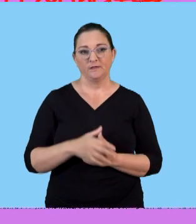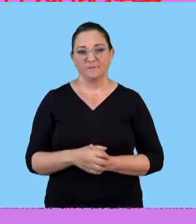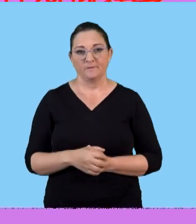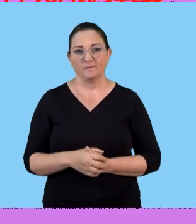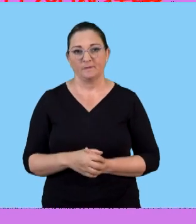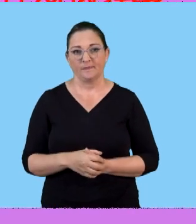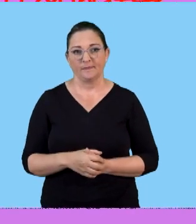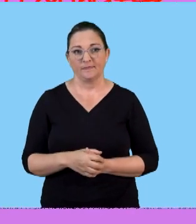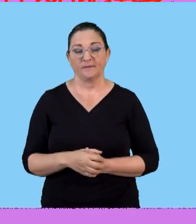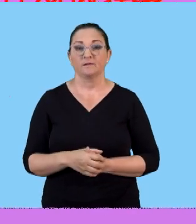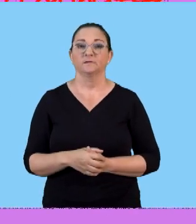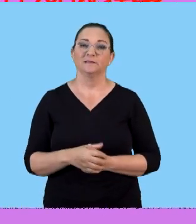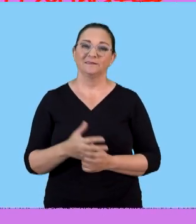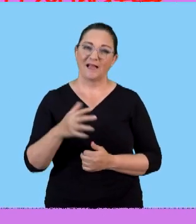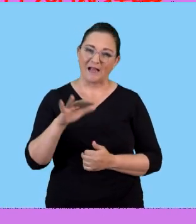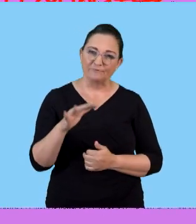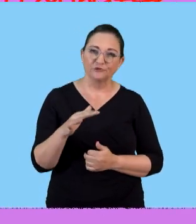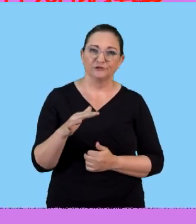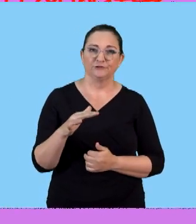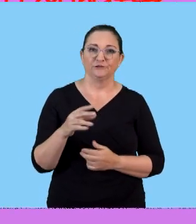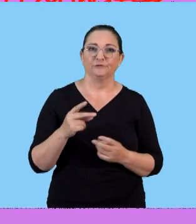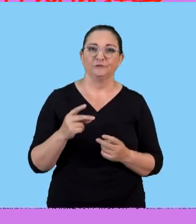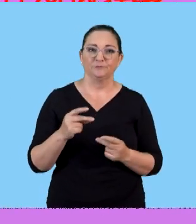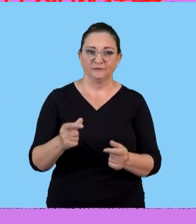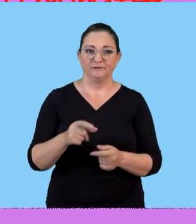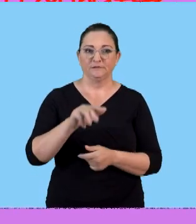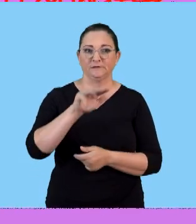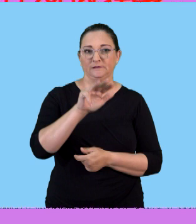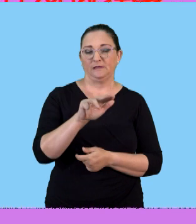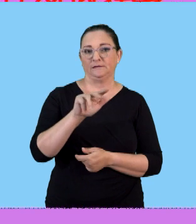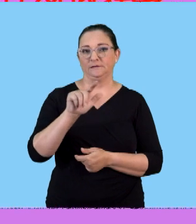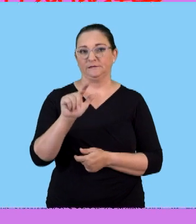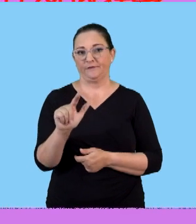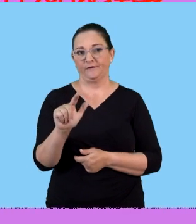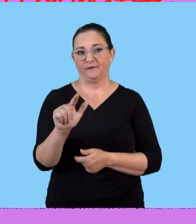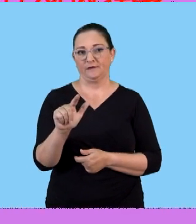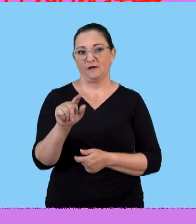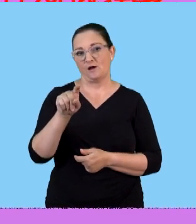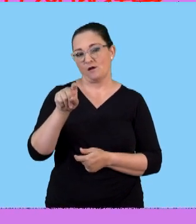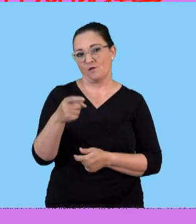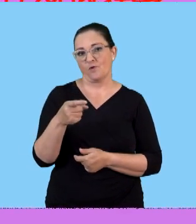equals. So this will give me an average speed of 97,